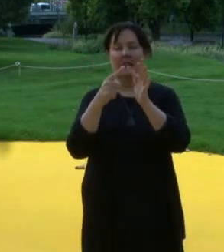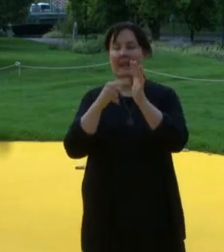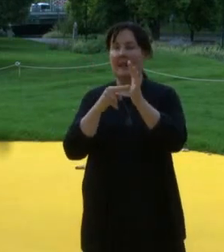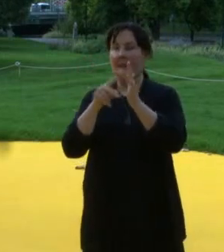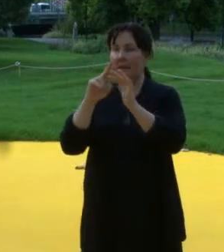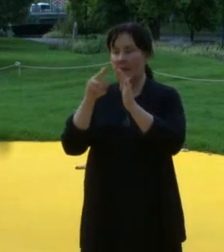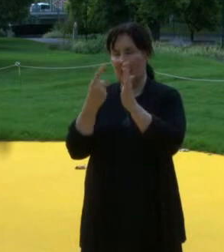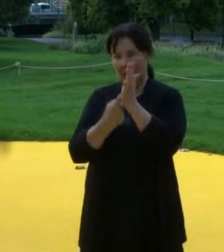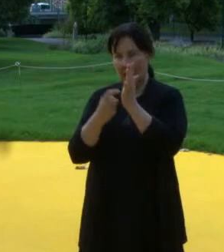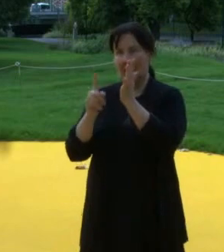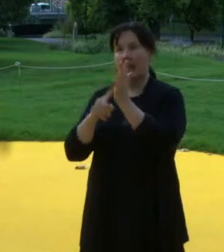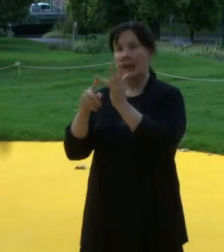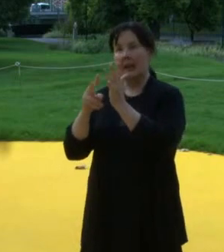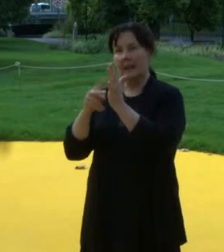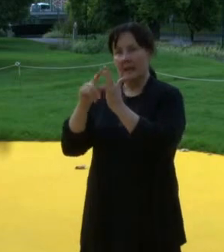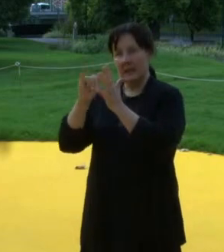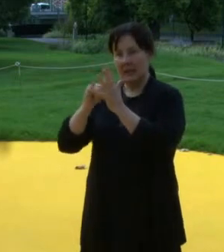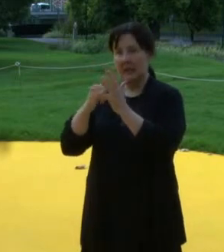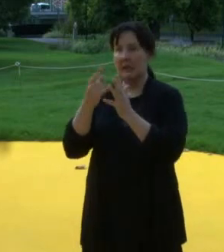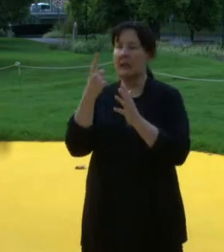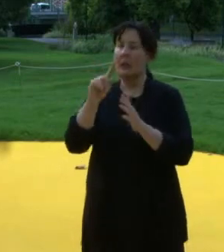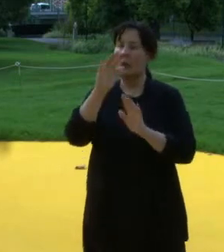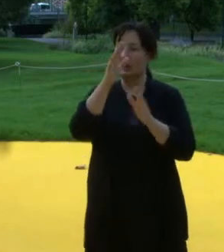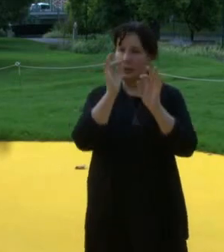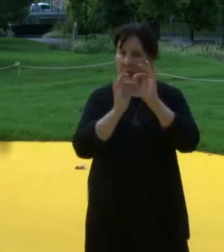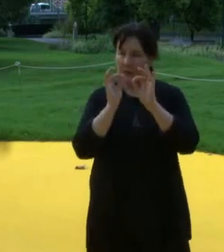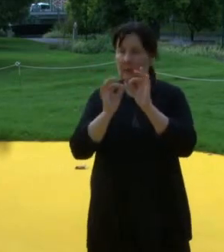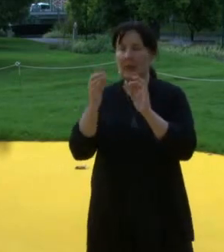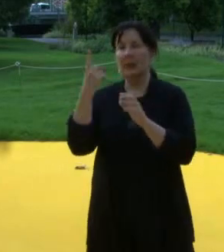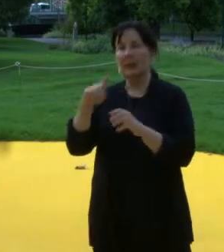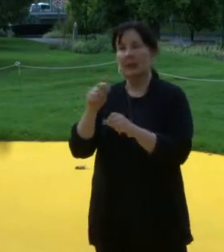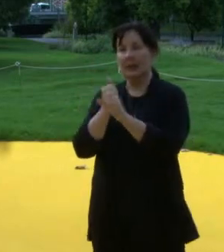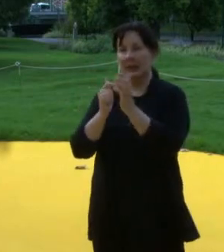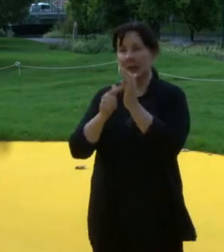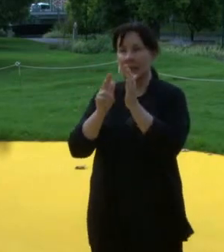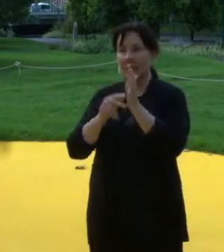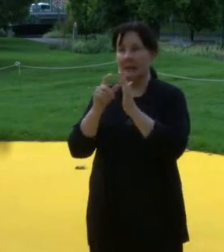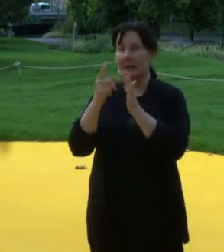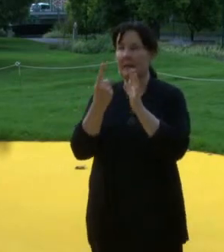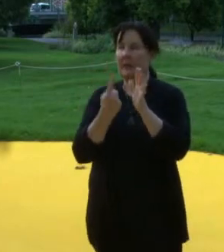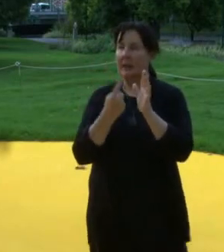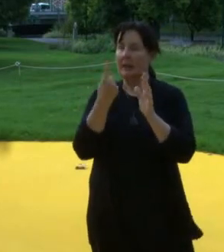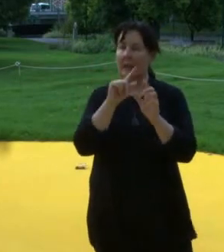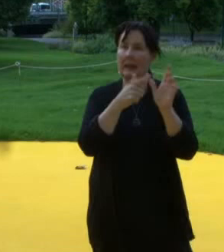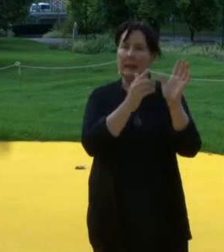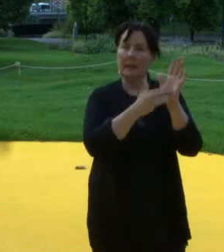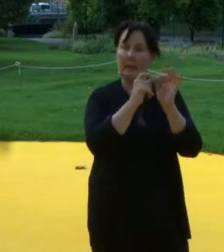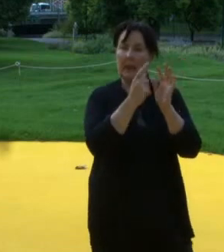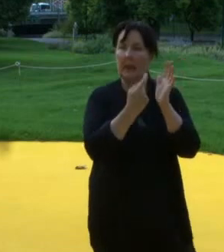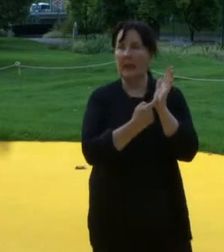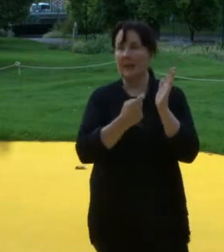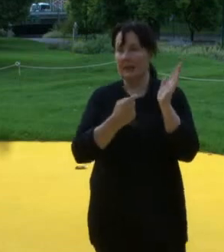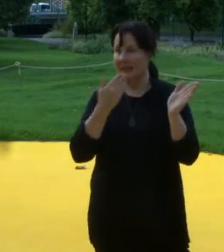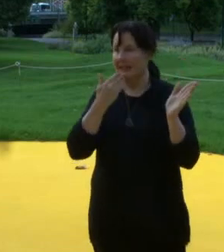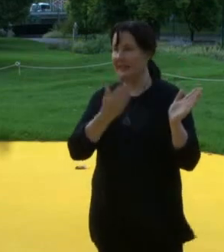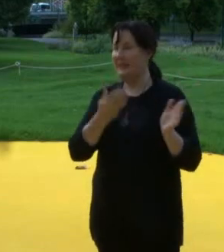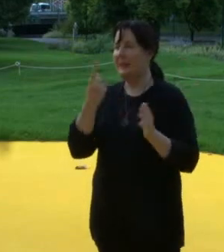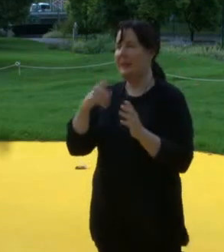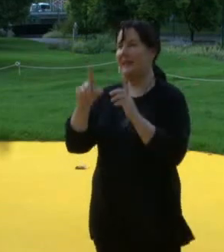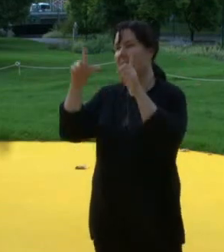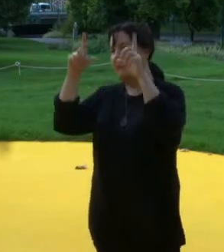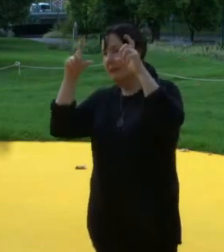glorious Auslan interpreters, to Amber and to Glenda, thank you. And to our official photographer, TJ